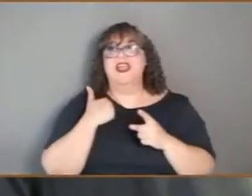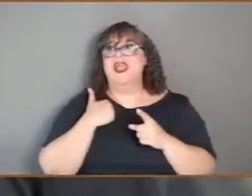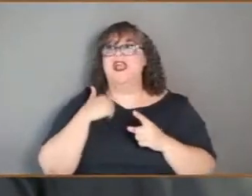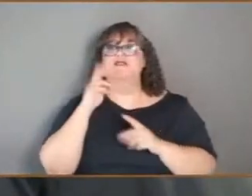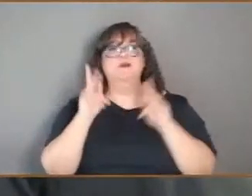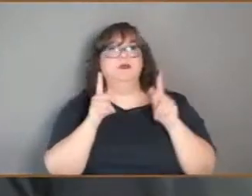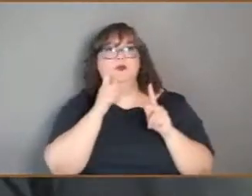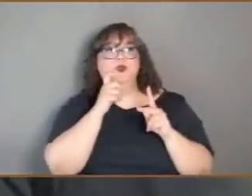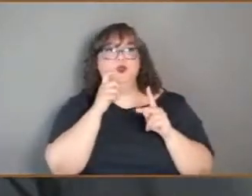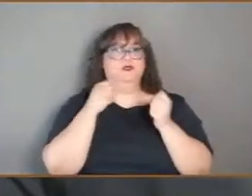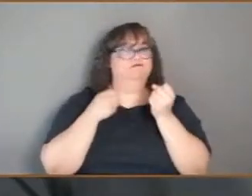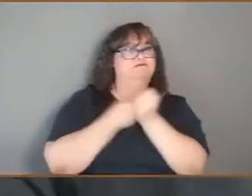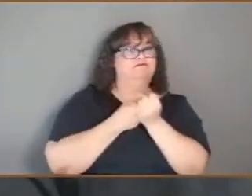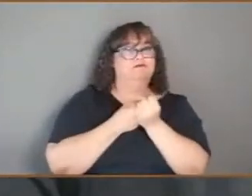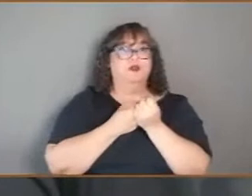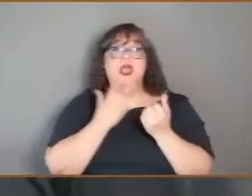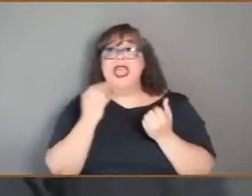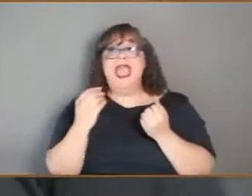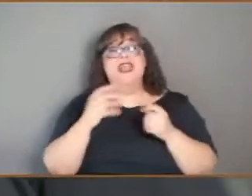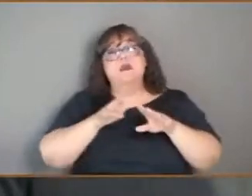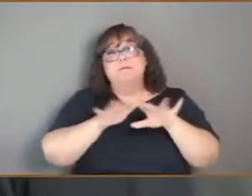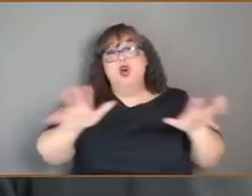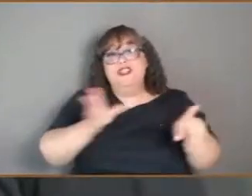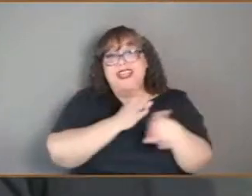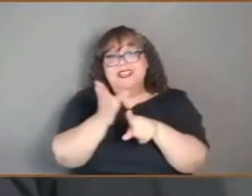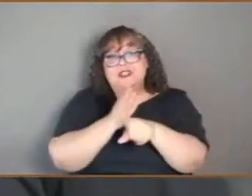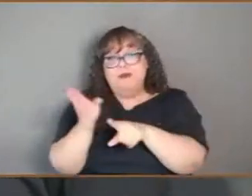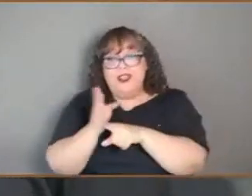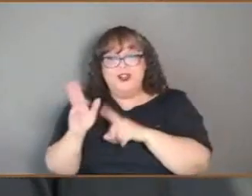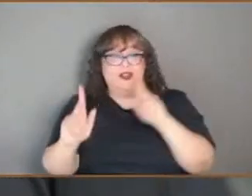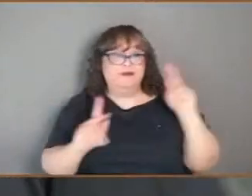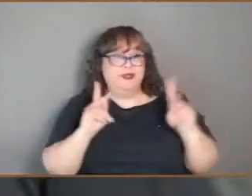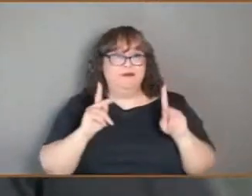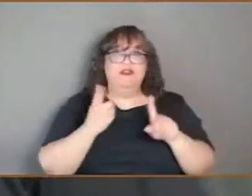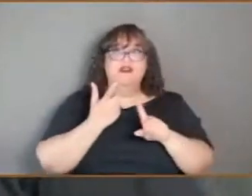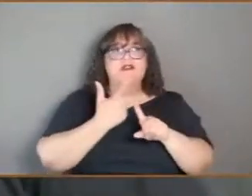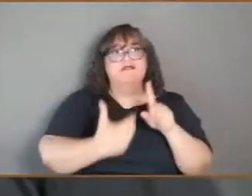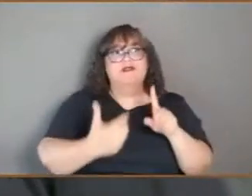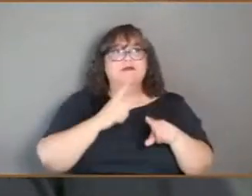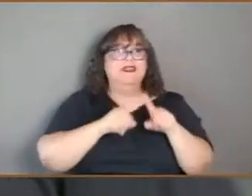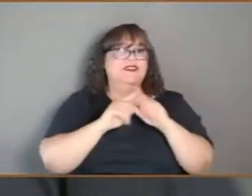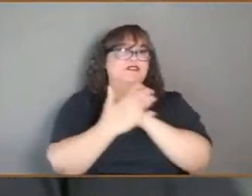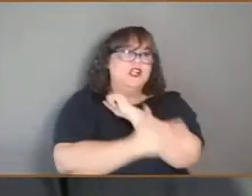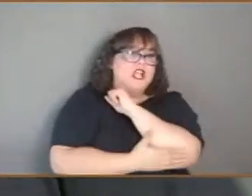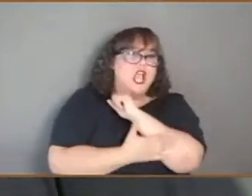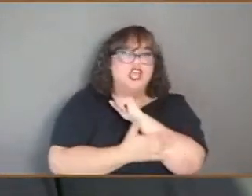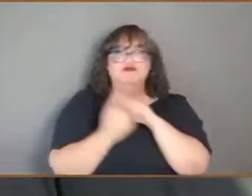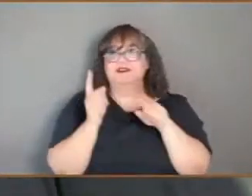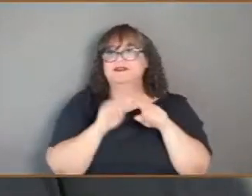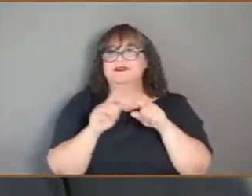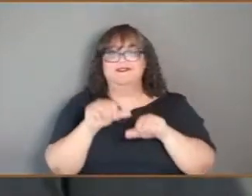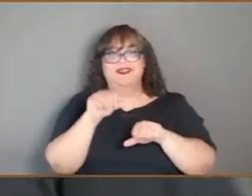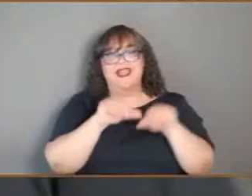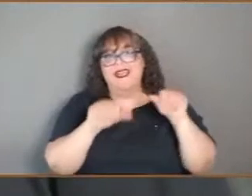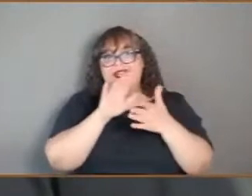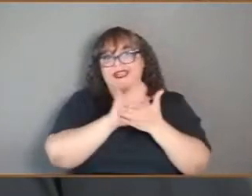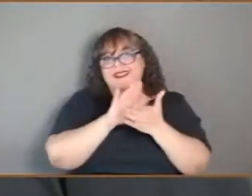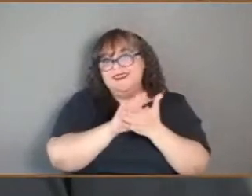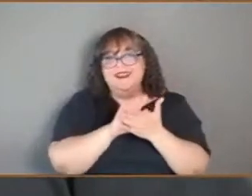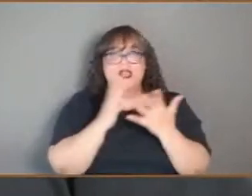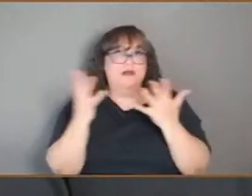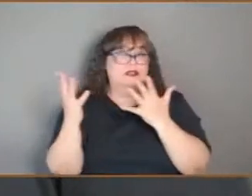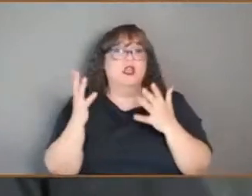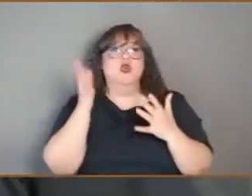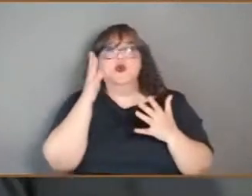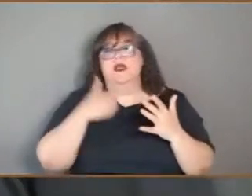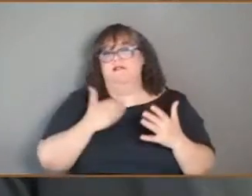that when you have multidisciplinary teams, people that come from different countries, different academic majors, you will have a better team